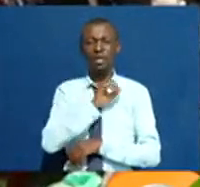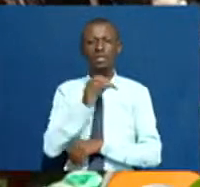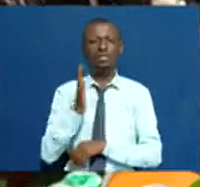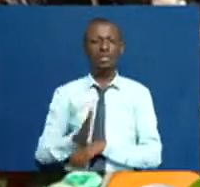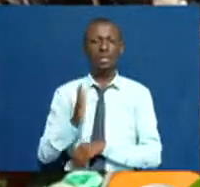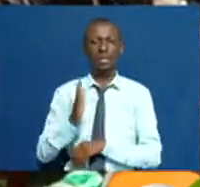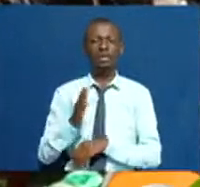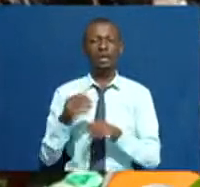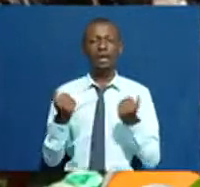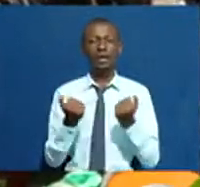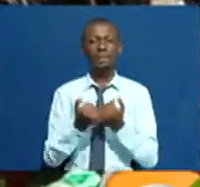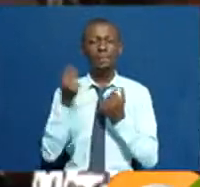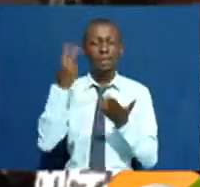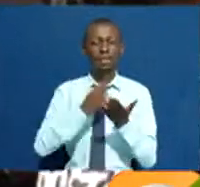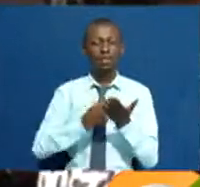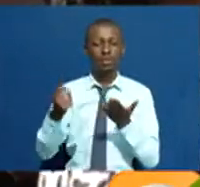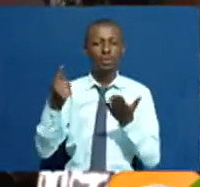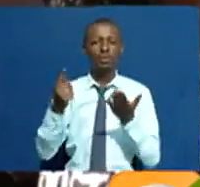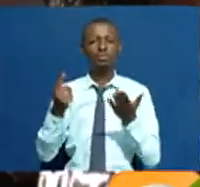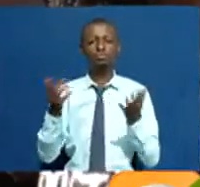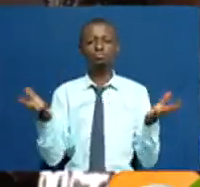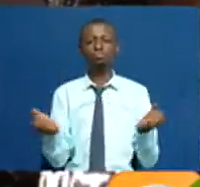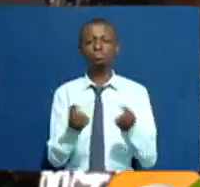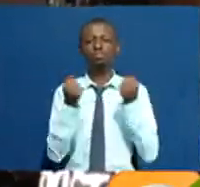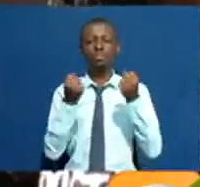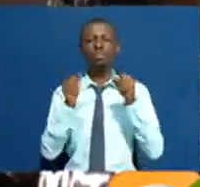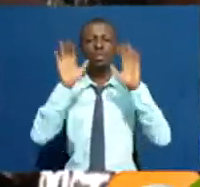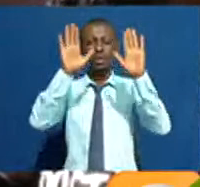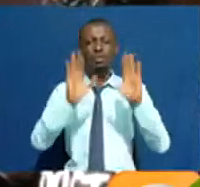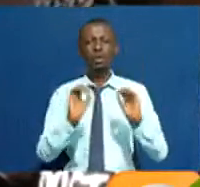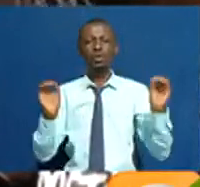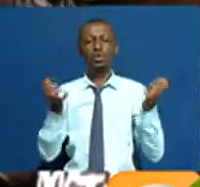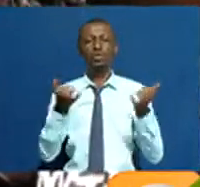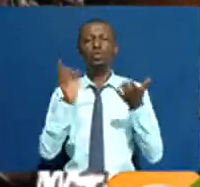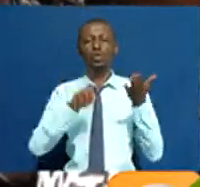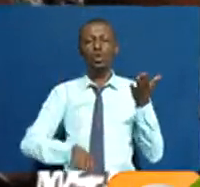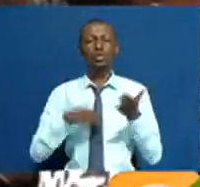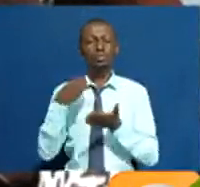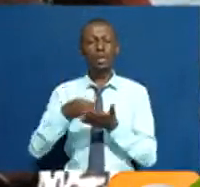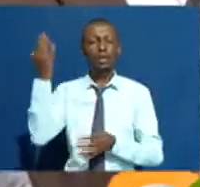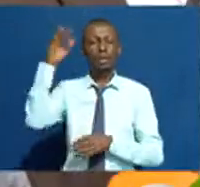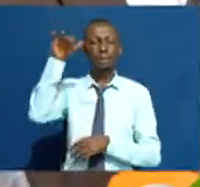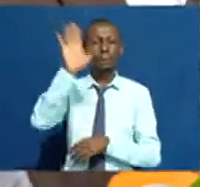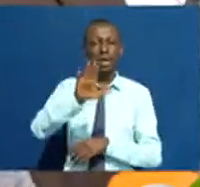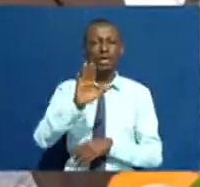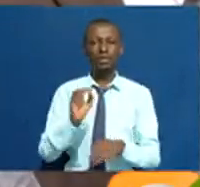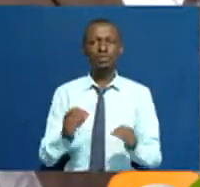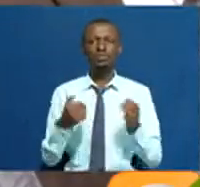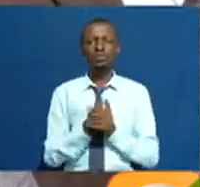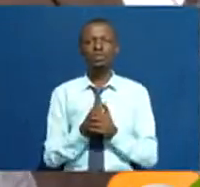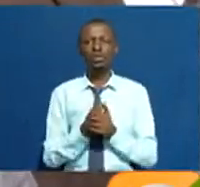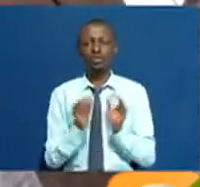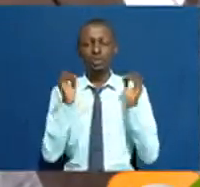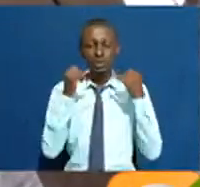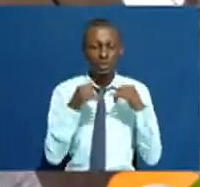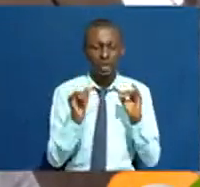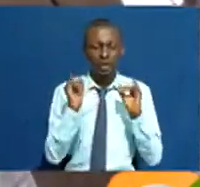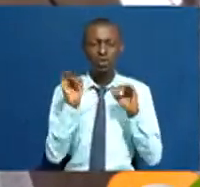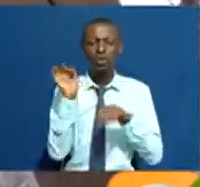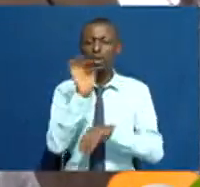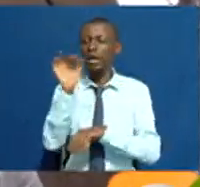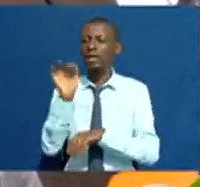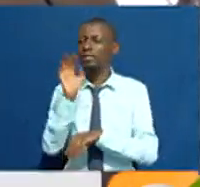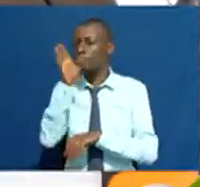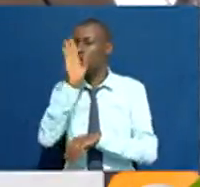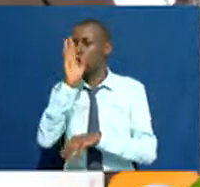is inconsequential, as all they are asking for is having their money back. Tumempambana, sisi hatukuji kwa milango zenyu nyinyi kama viongozi